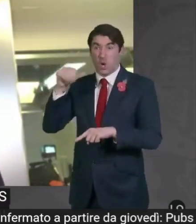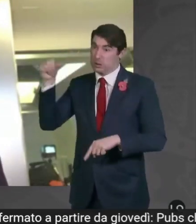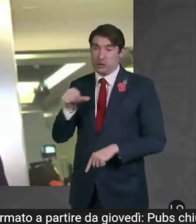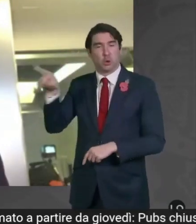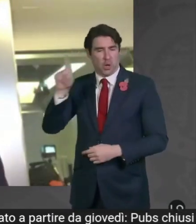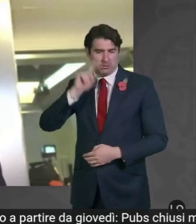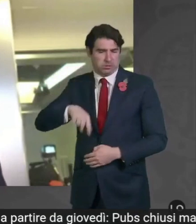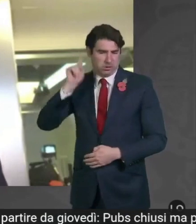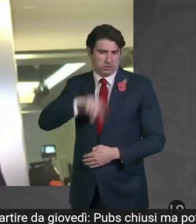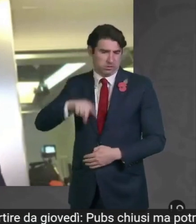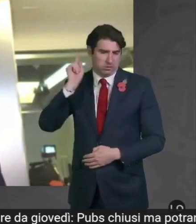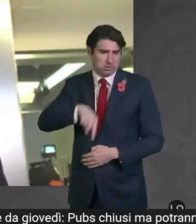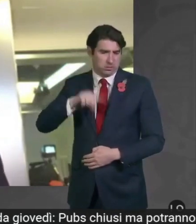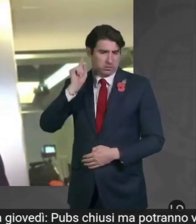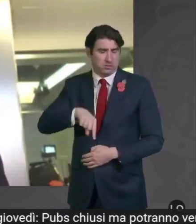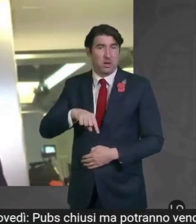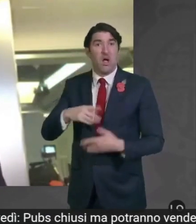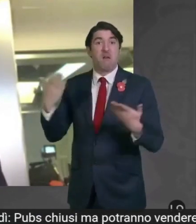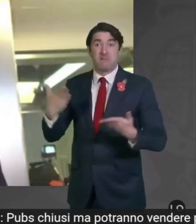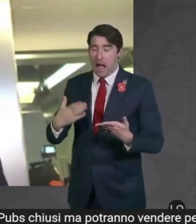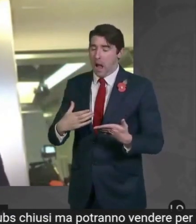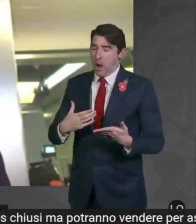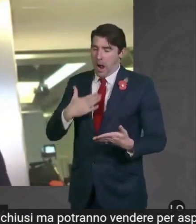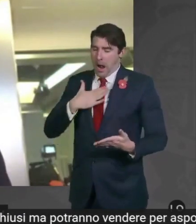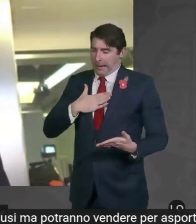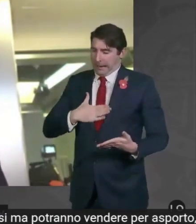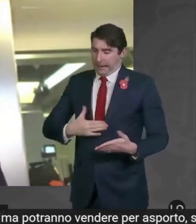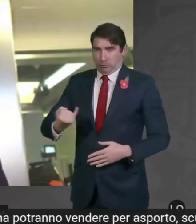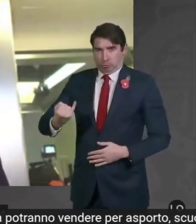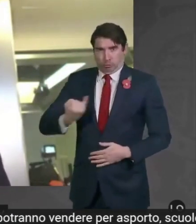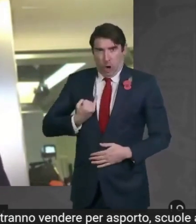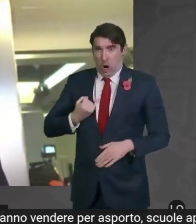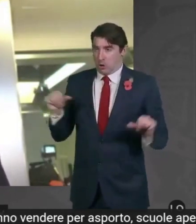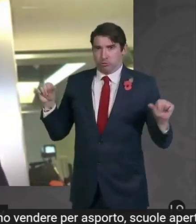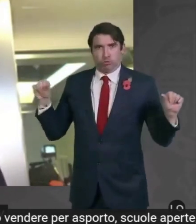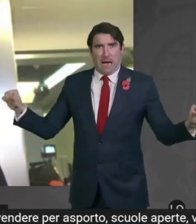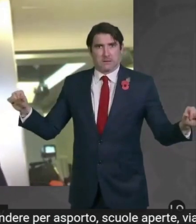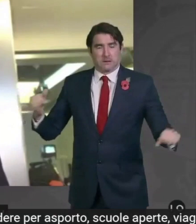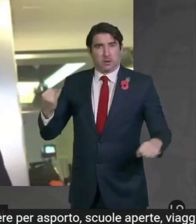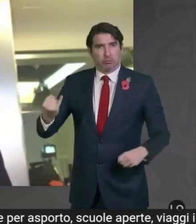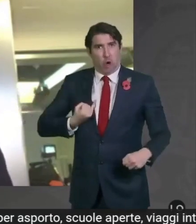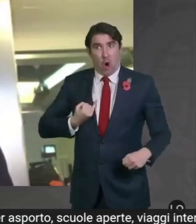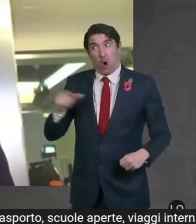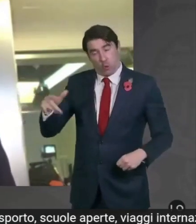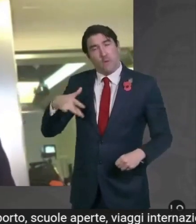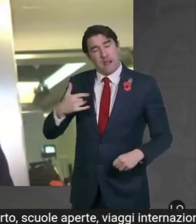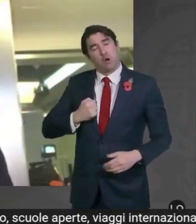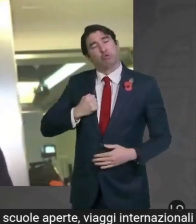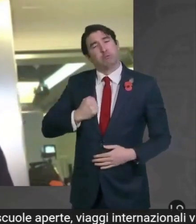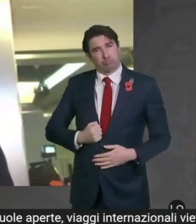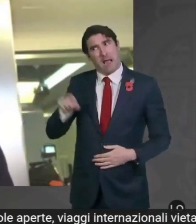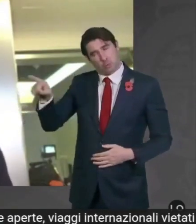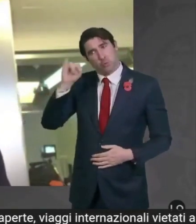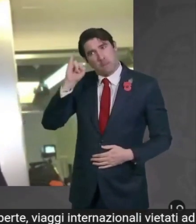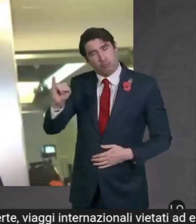should have followed the scientific advice more closely? And do you regret that you haven't? And if I could just ask